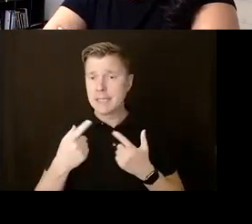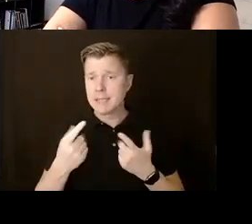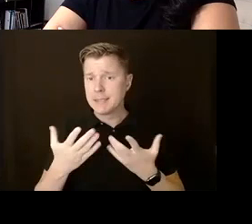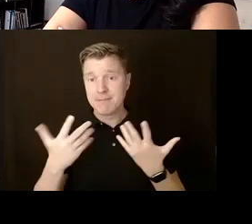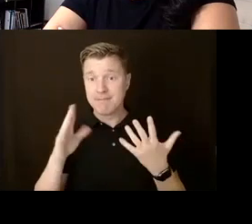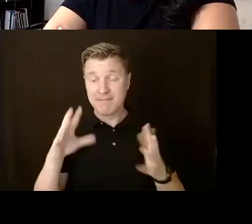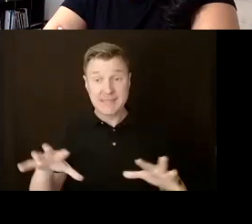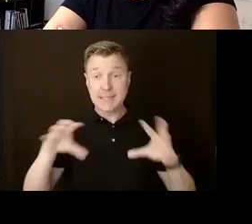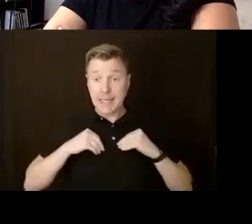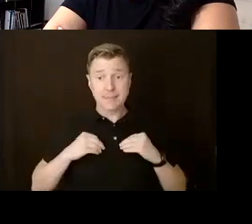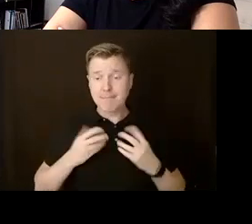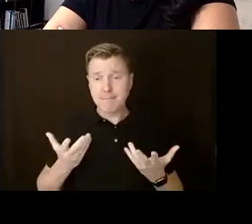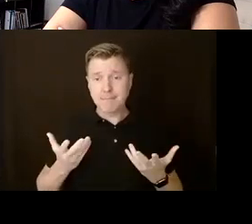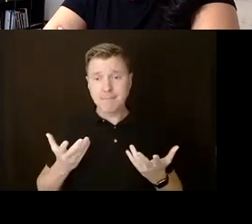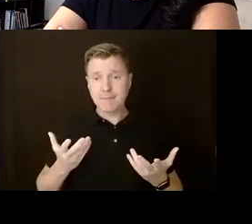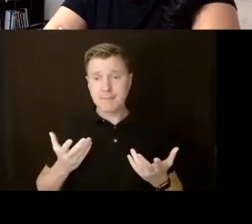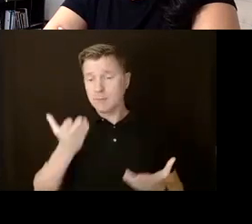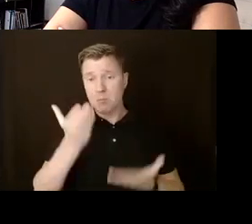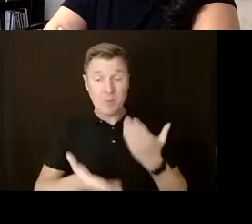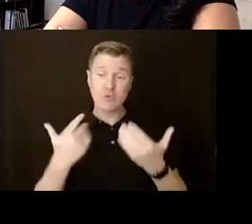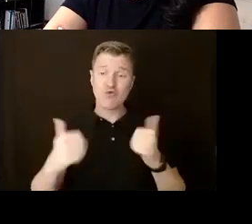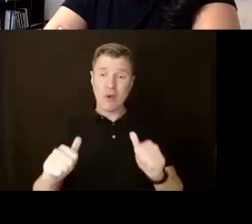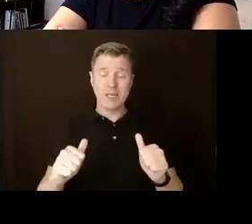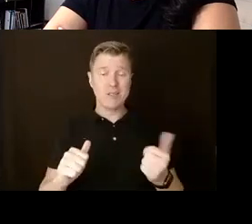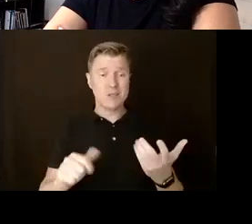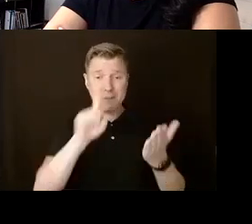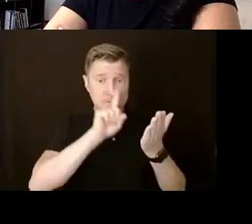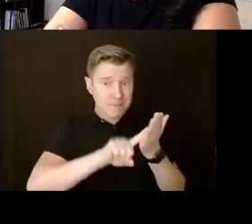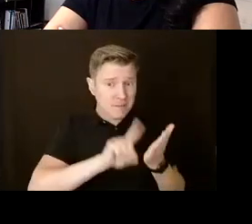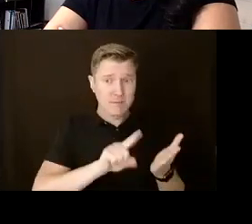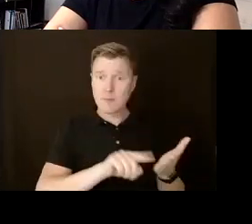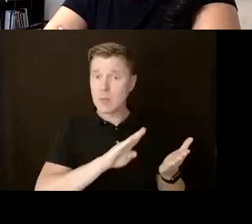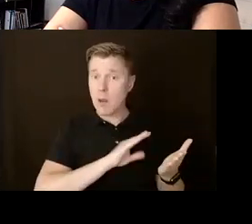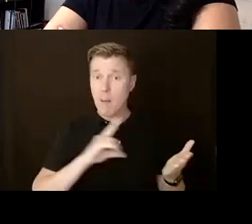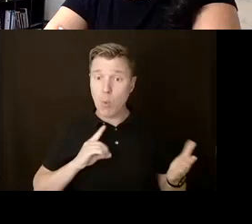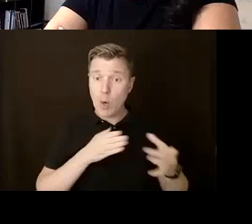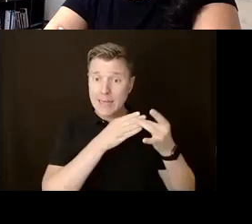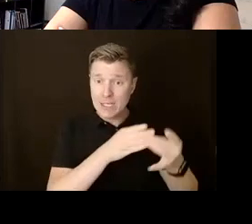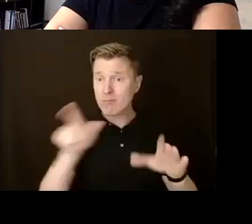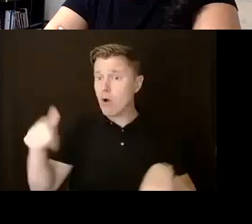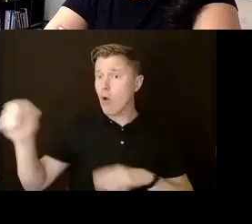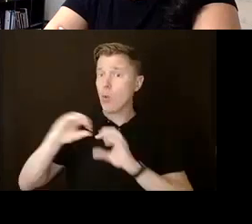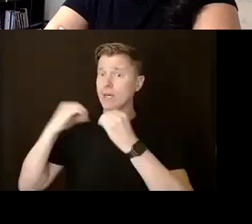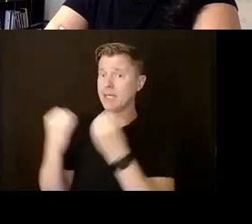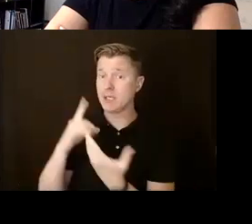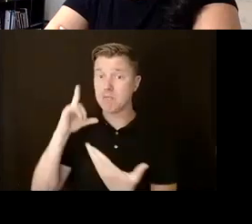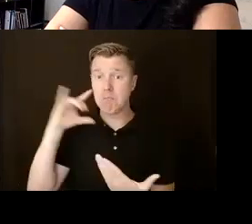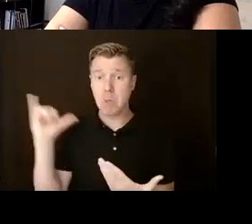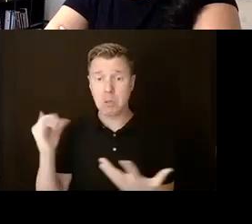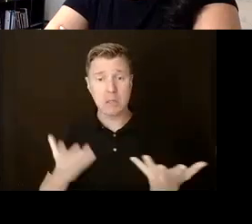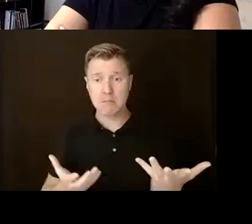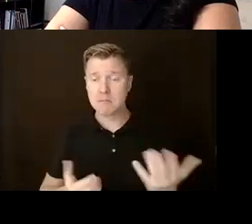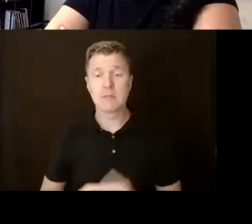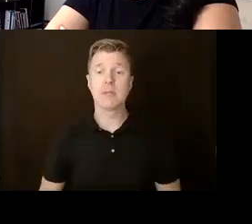take? And maybe that's going to be, trying to look into what border leadership at another organization could be like. Maybe that's going to be